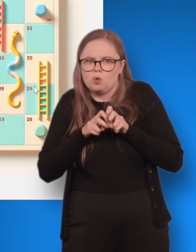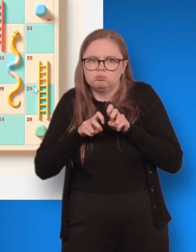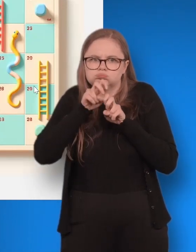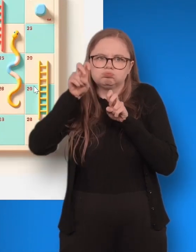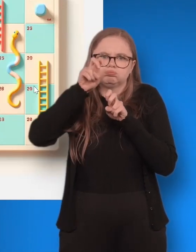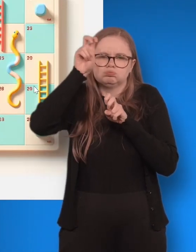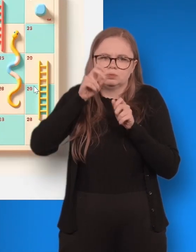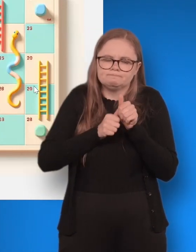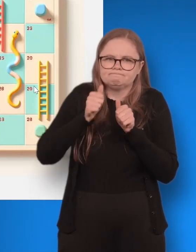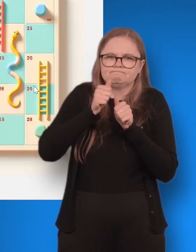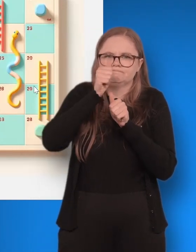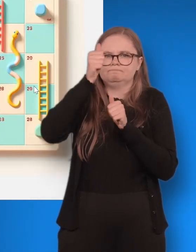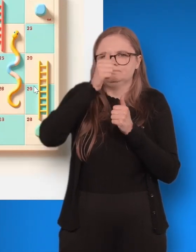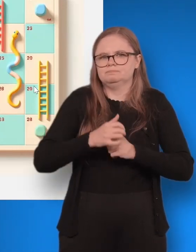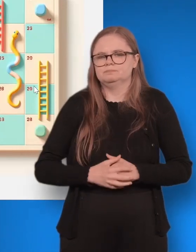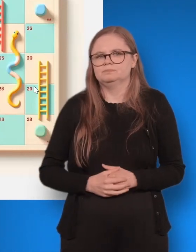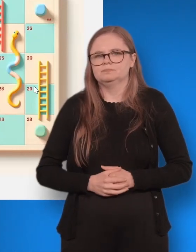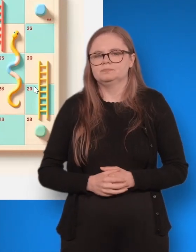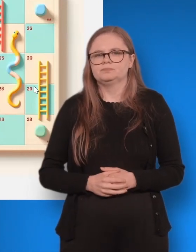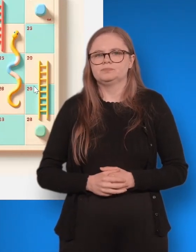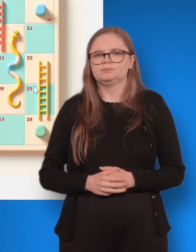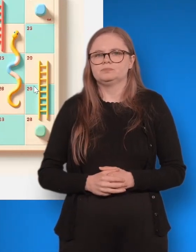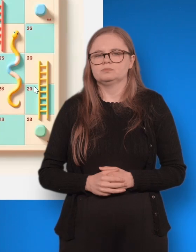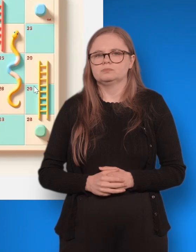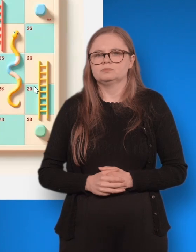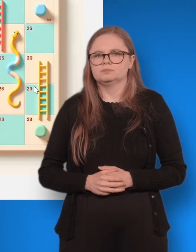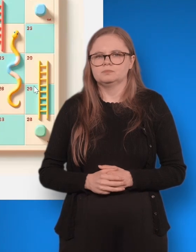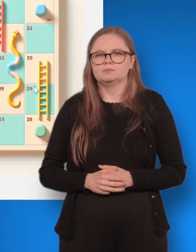of academic